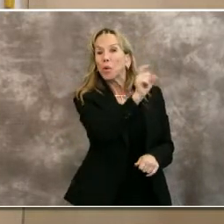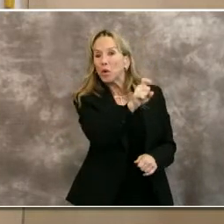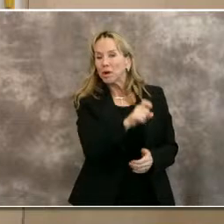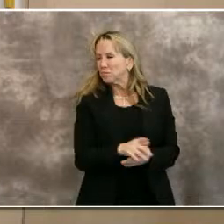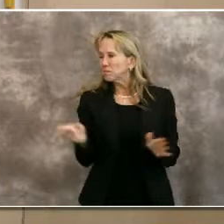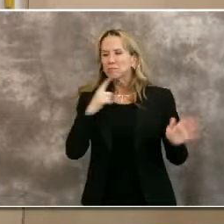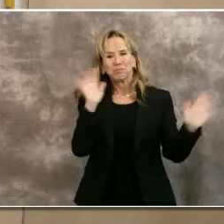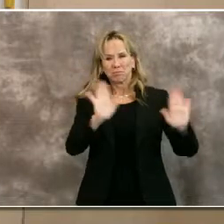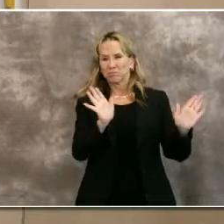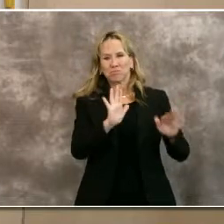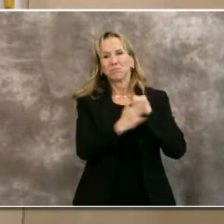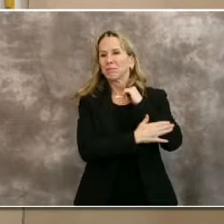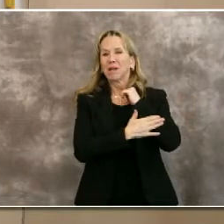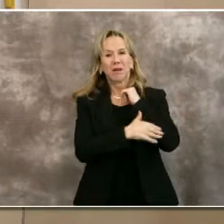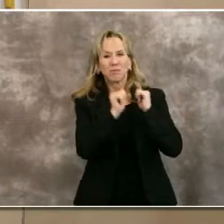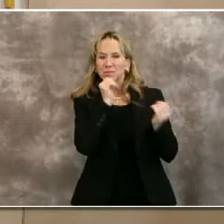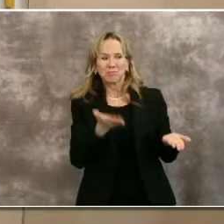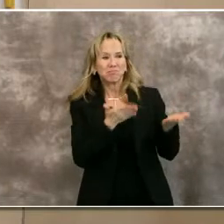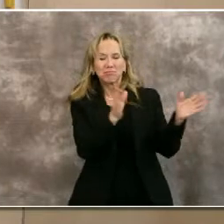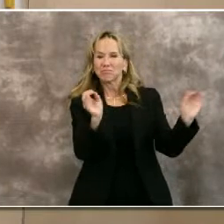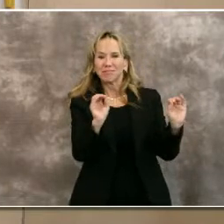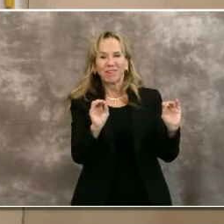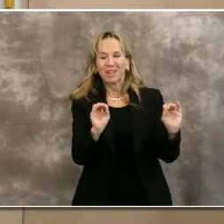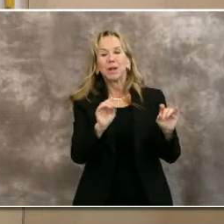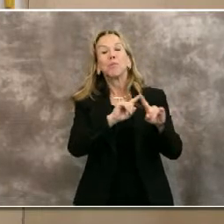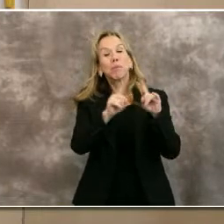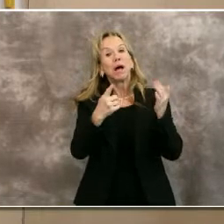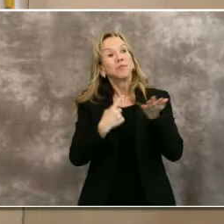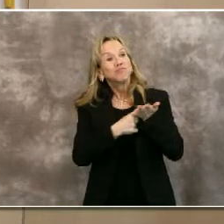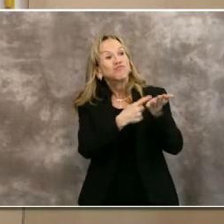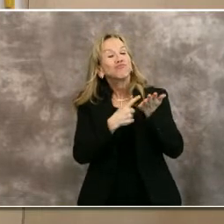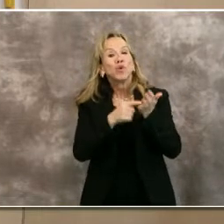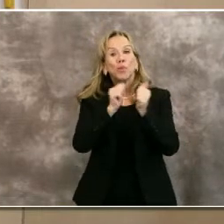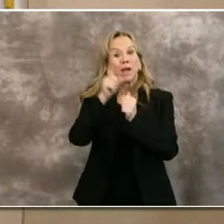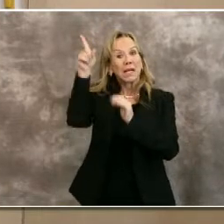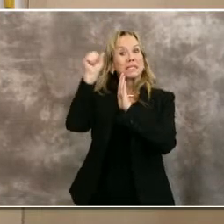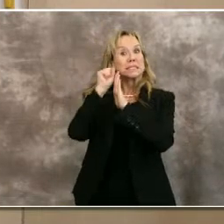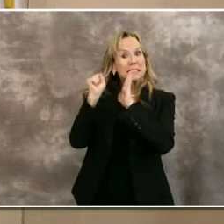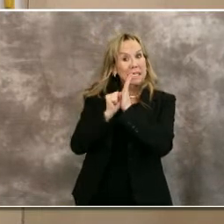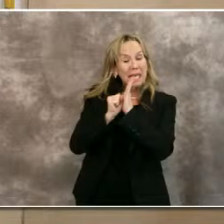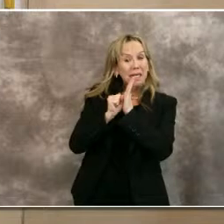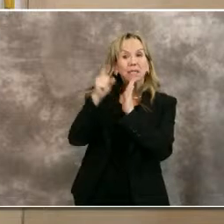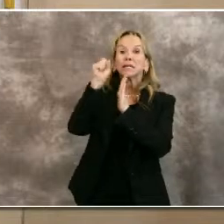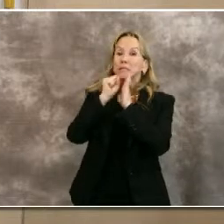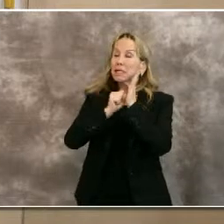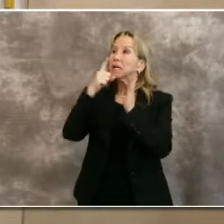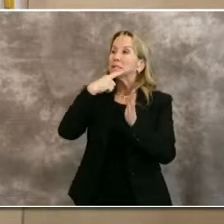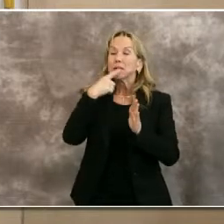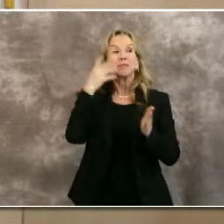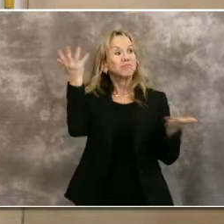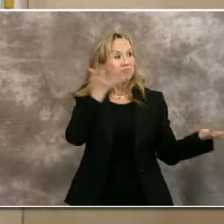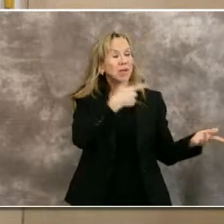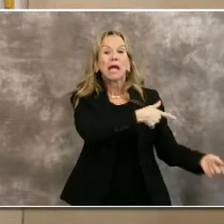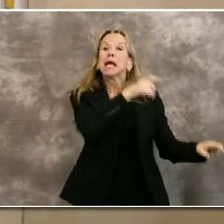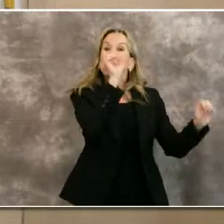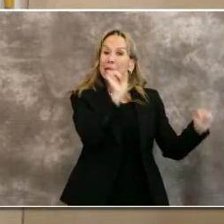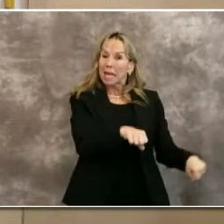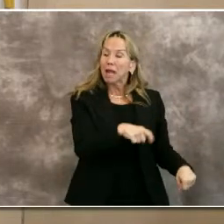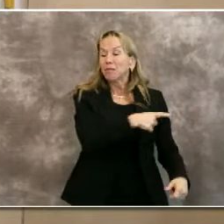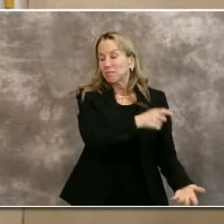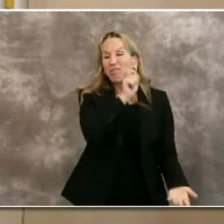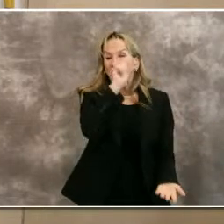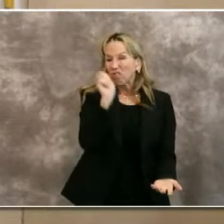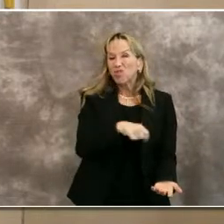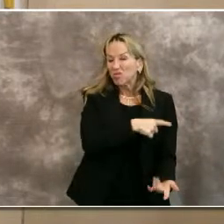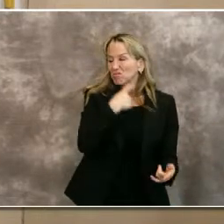the county did not tell them they should do that, but in consultation with the state said that they could, and therefore they exercised the right to